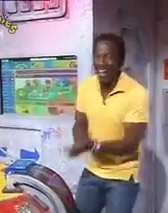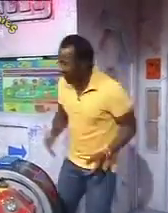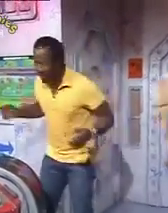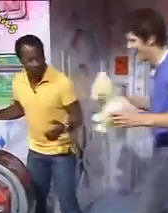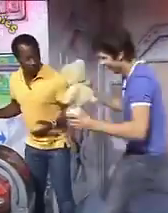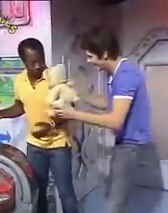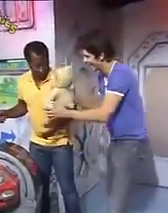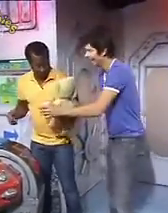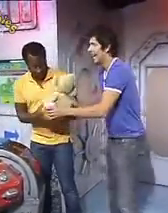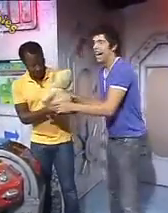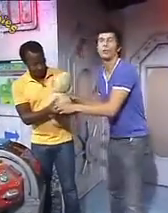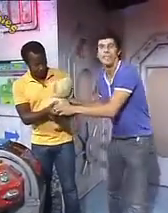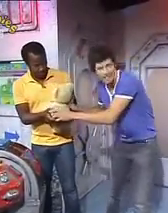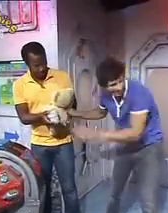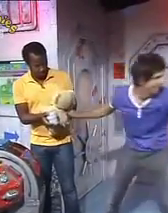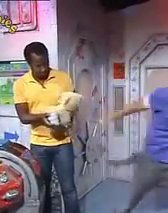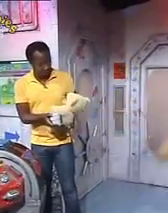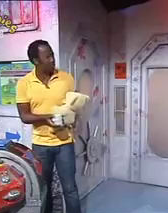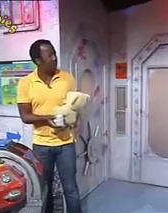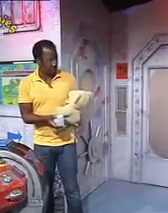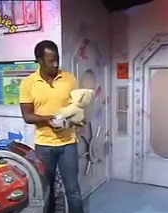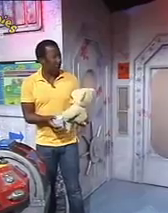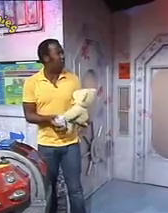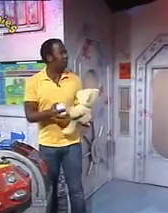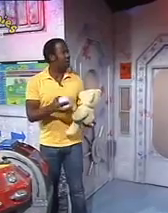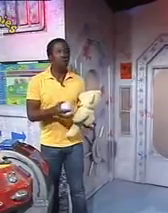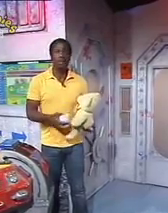Sid, and this... Sid, hold these. What? Hey?